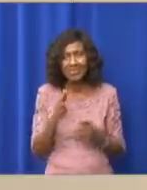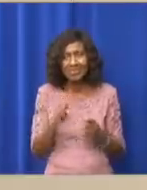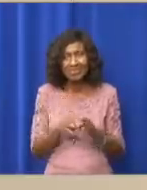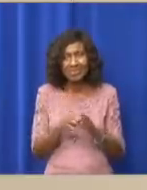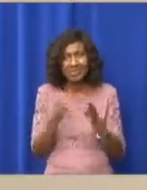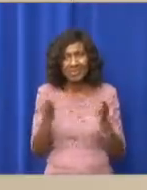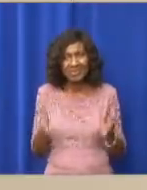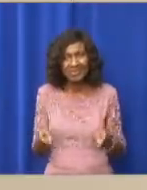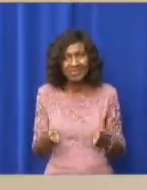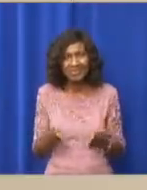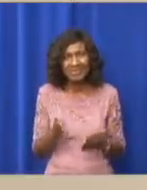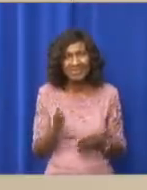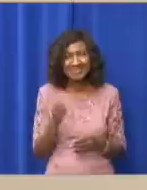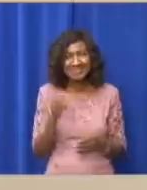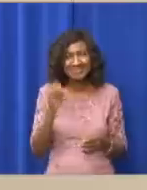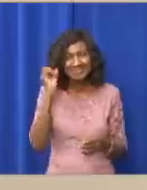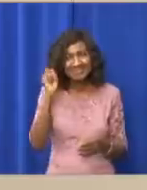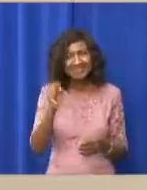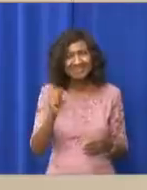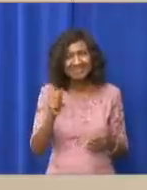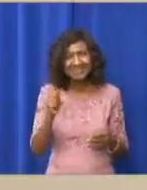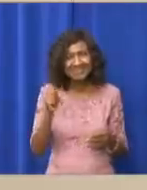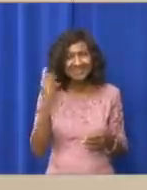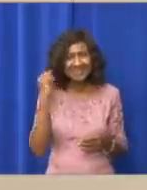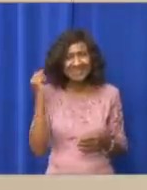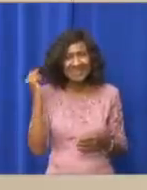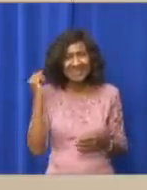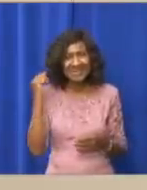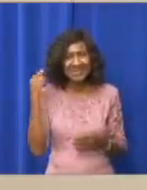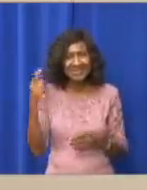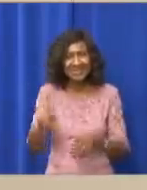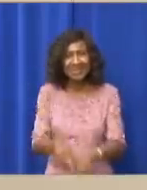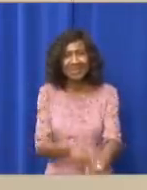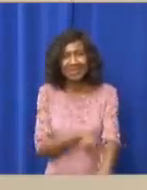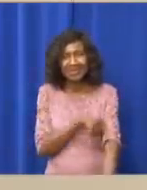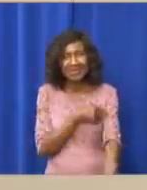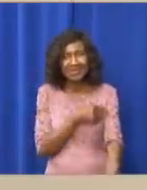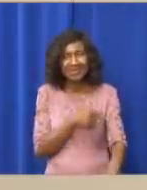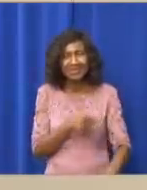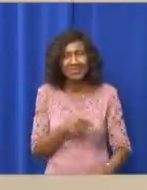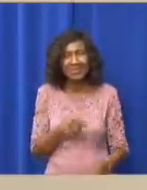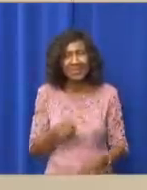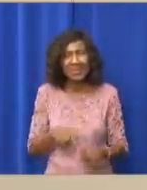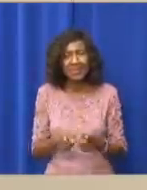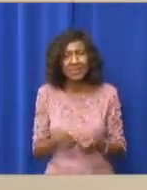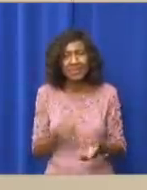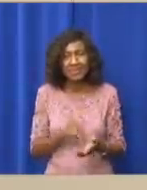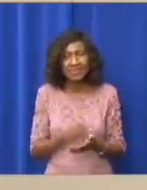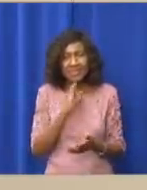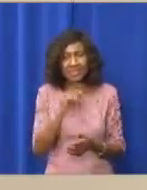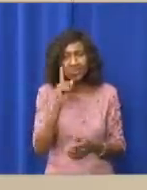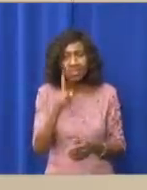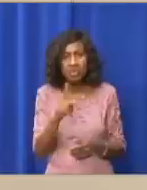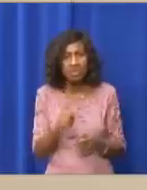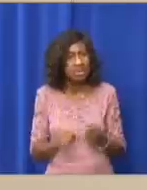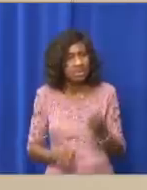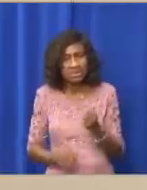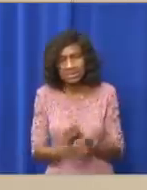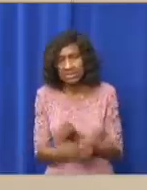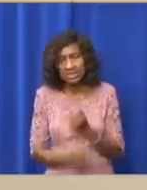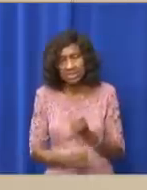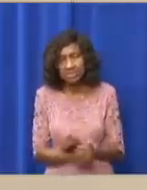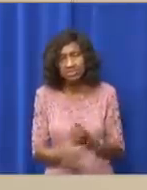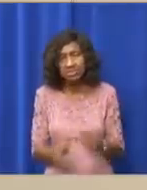the longest my hair has been in many, many years. But this is one of the most dangerous areas because of